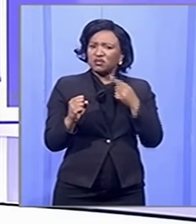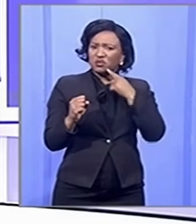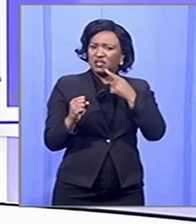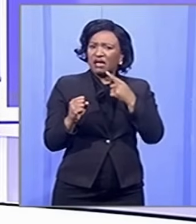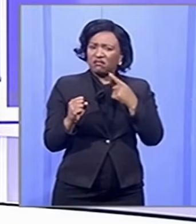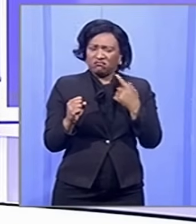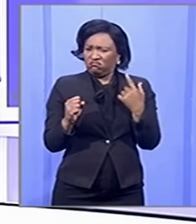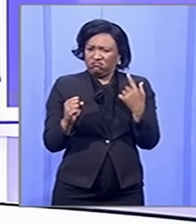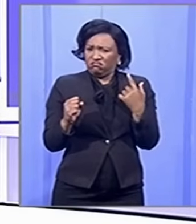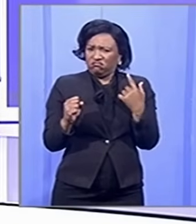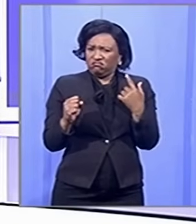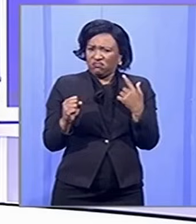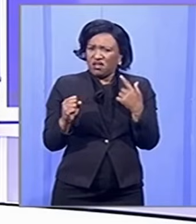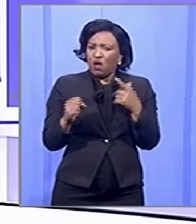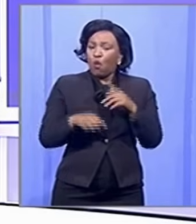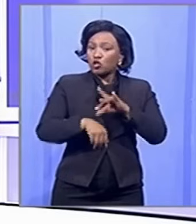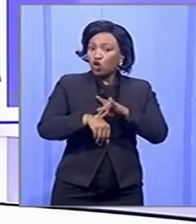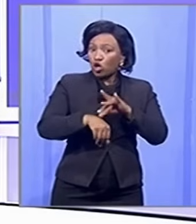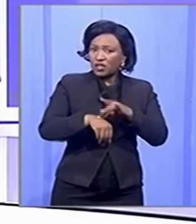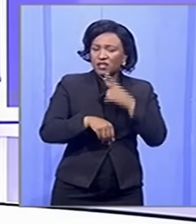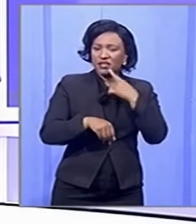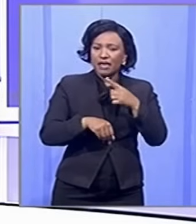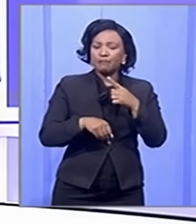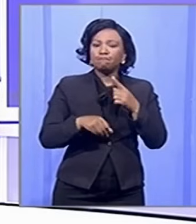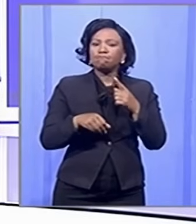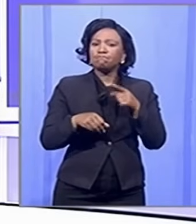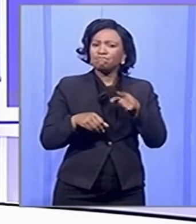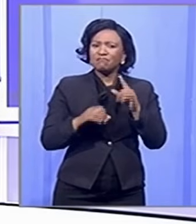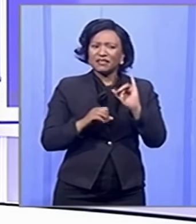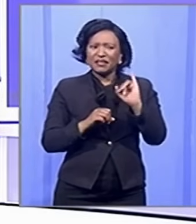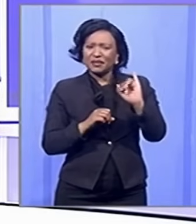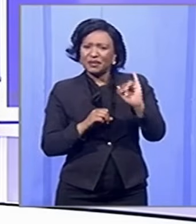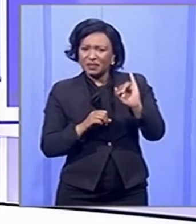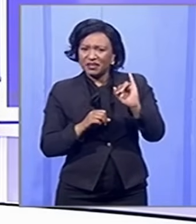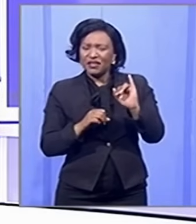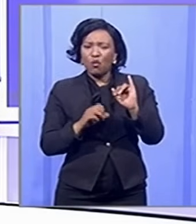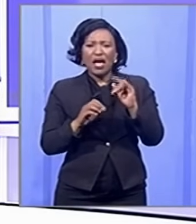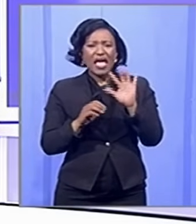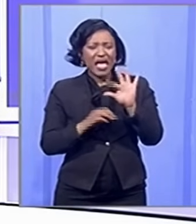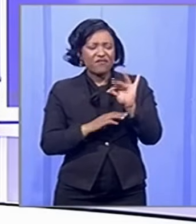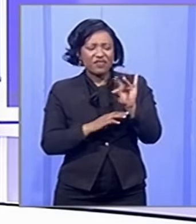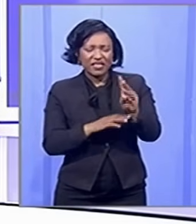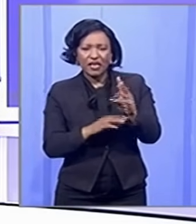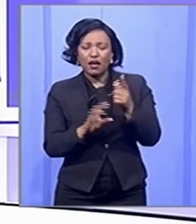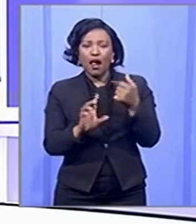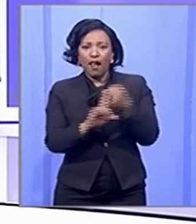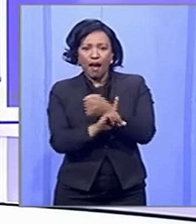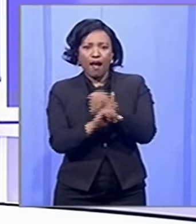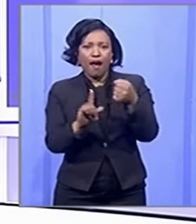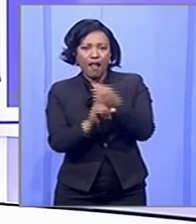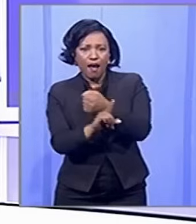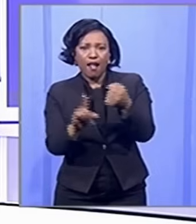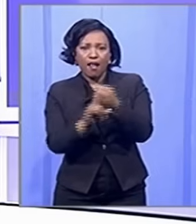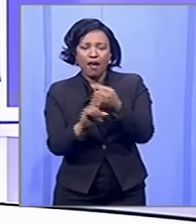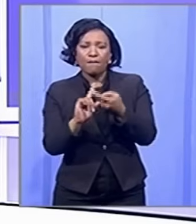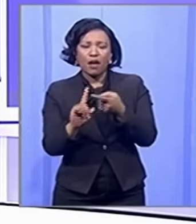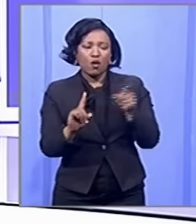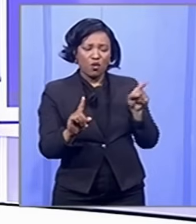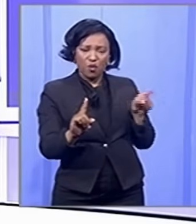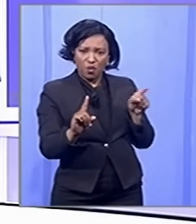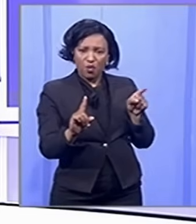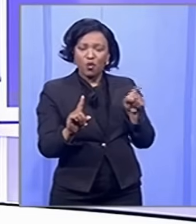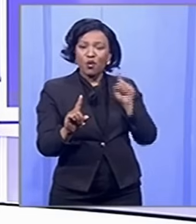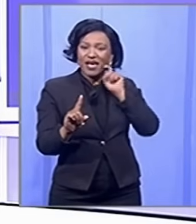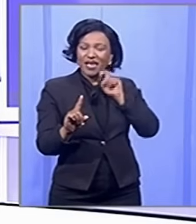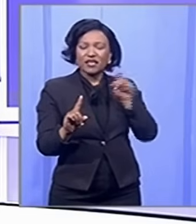ka baka la tšhomišo mpe yeo go thwego o ile a itlaišwa ka mehla diatleng tša lesogana la gagwe la ngwaga